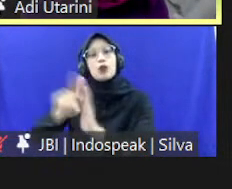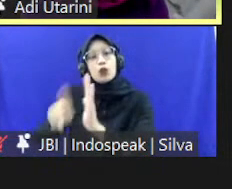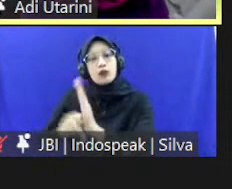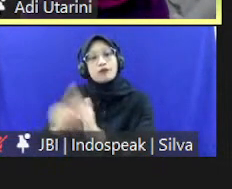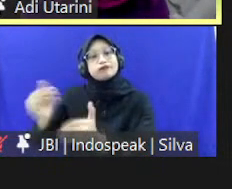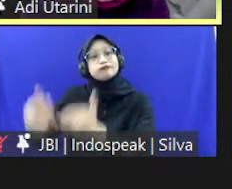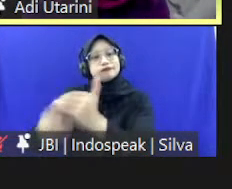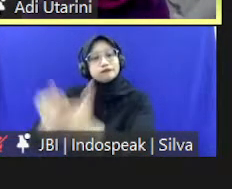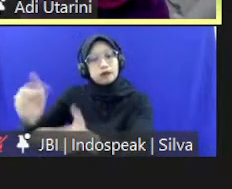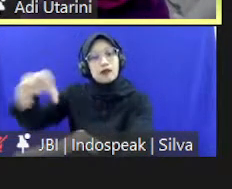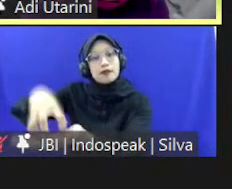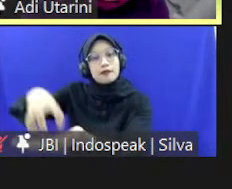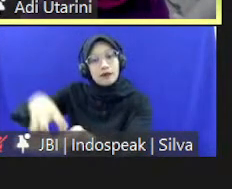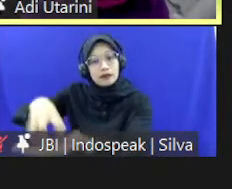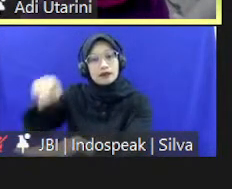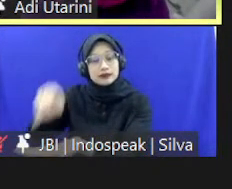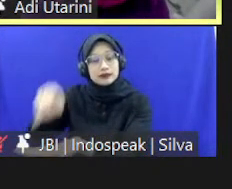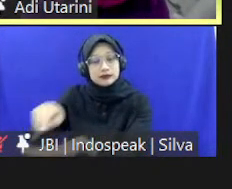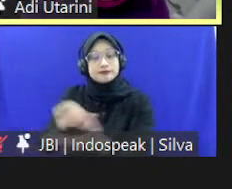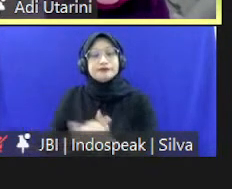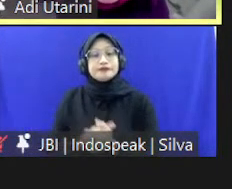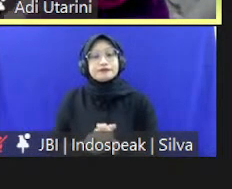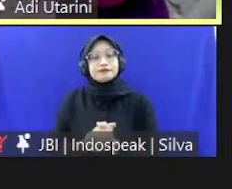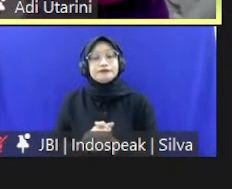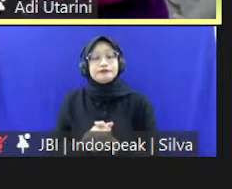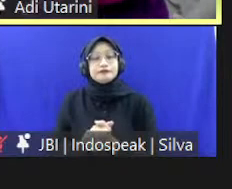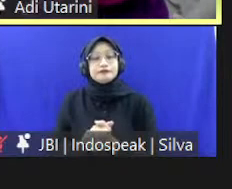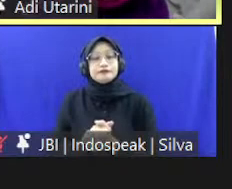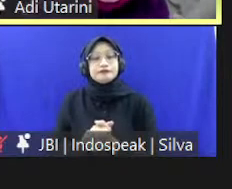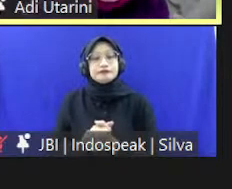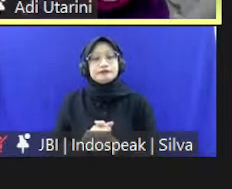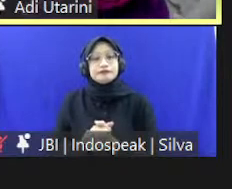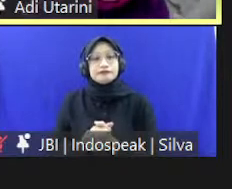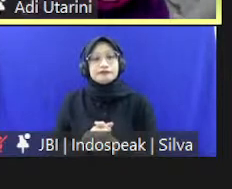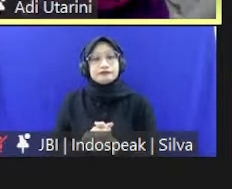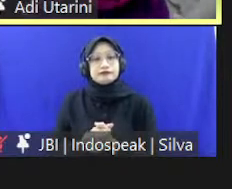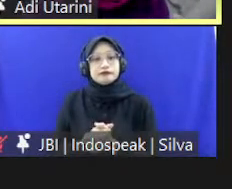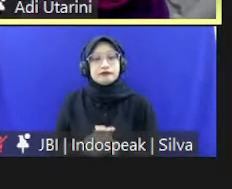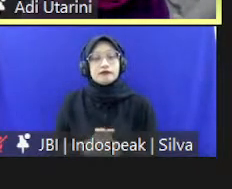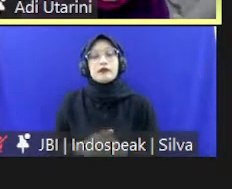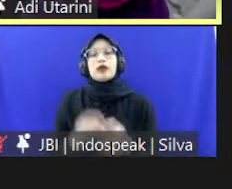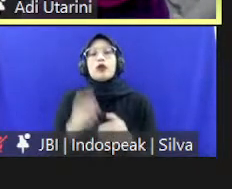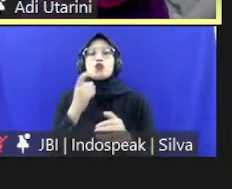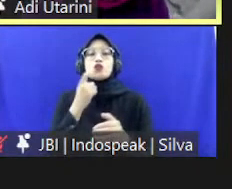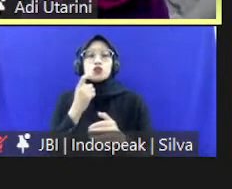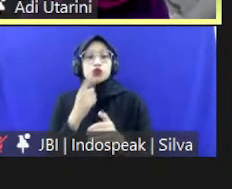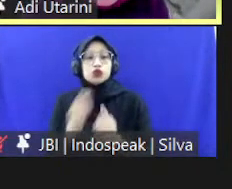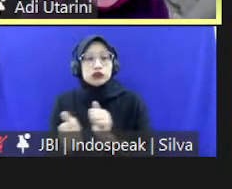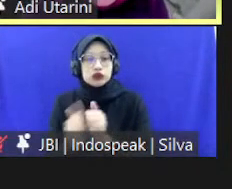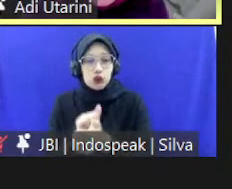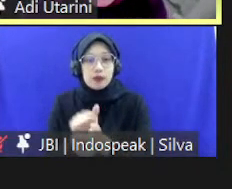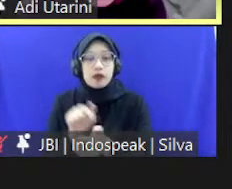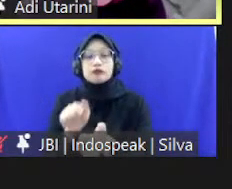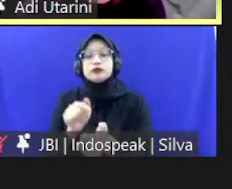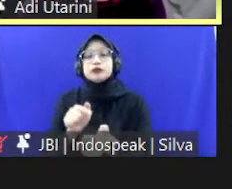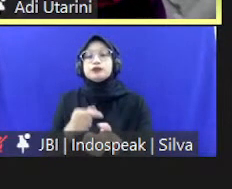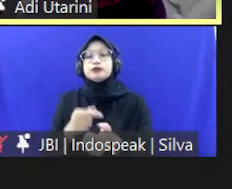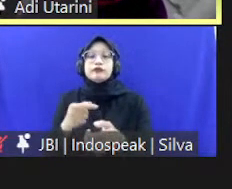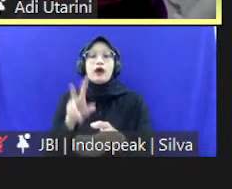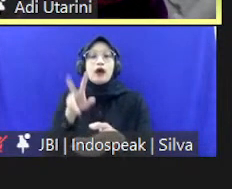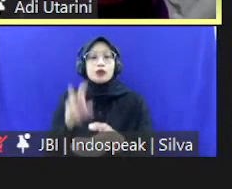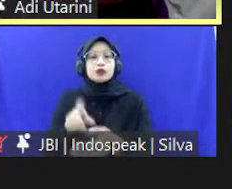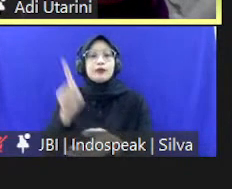also performed at the national level just before the trial was implemented.